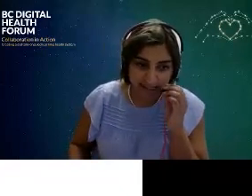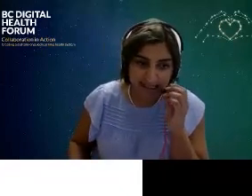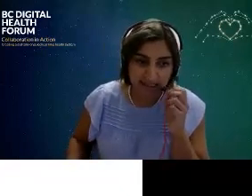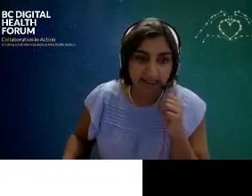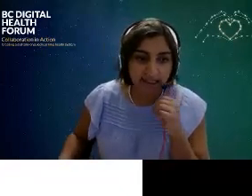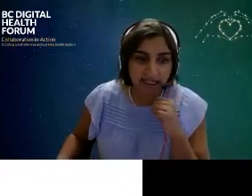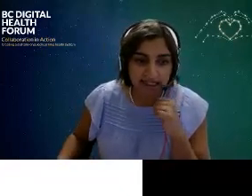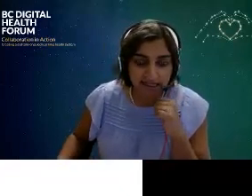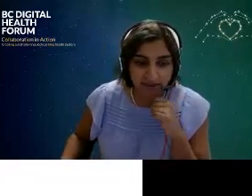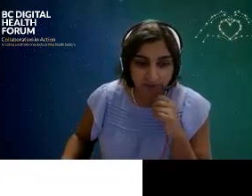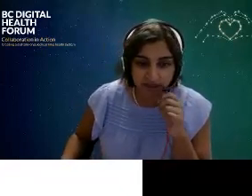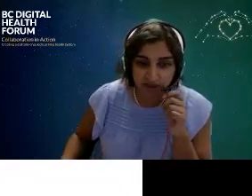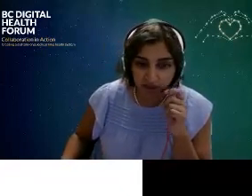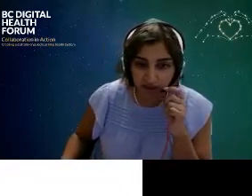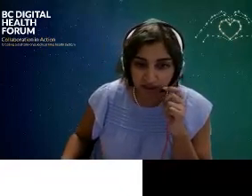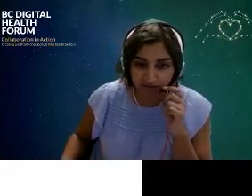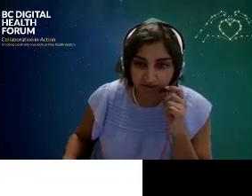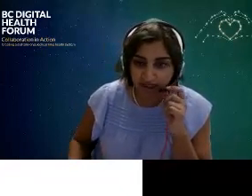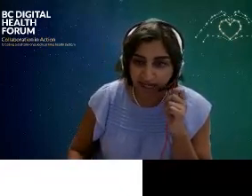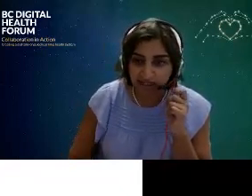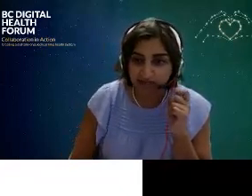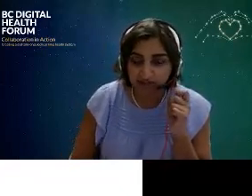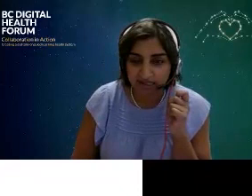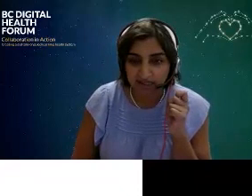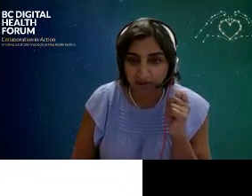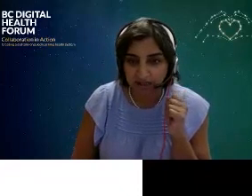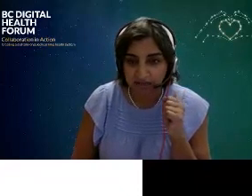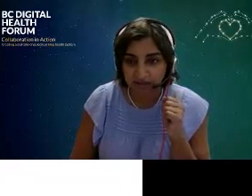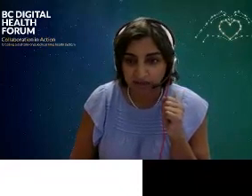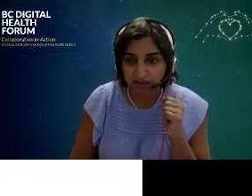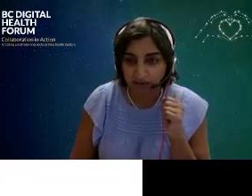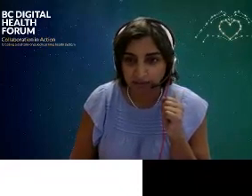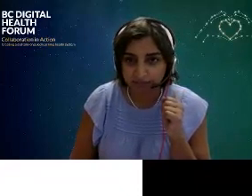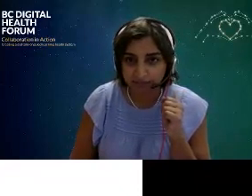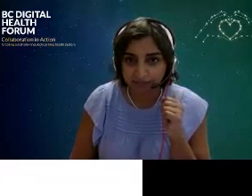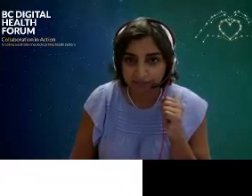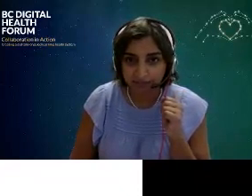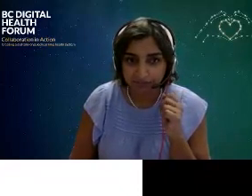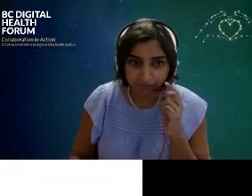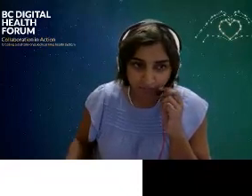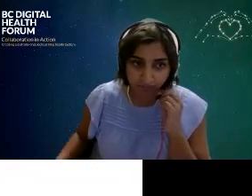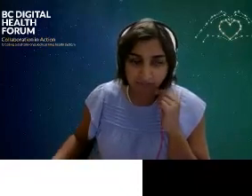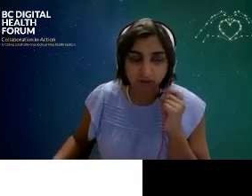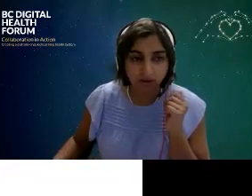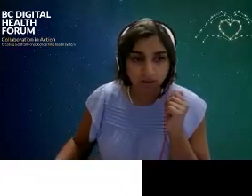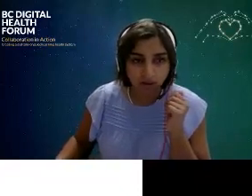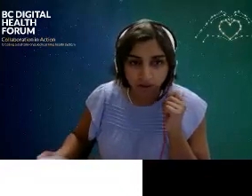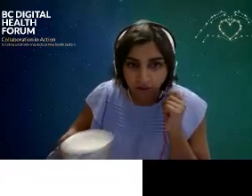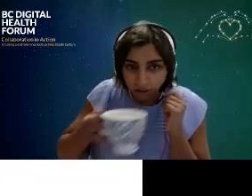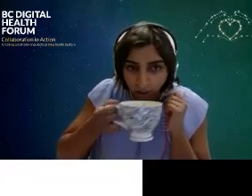were consented, 87 were discharged, 11 are active, and 6 participants withdrew.